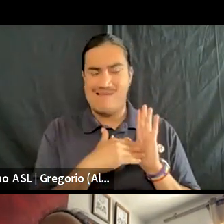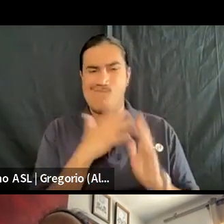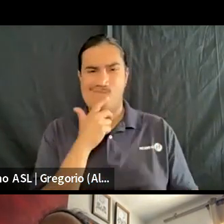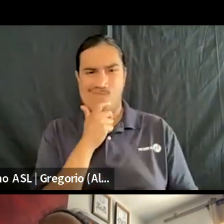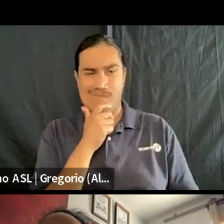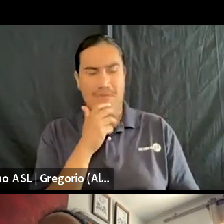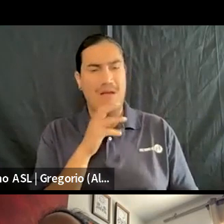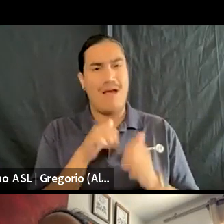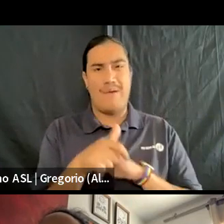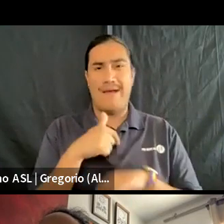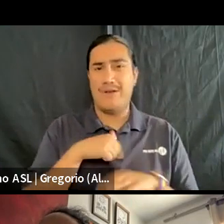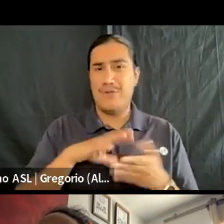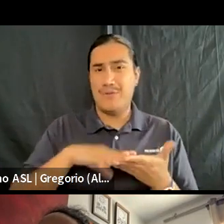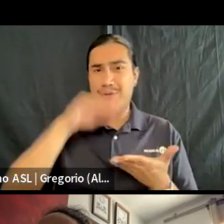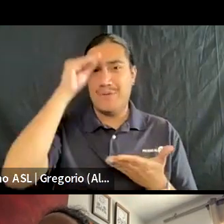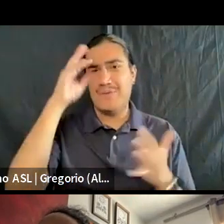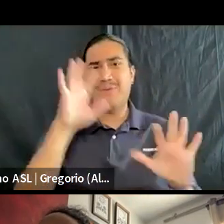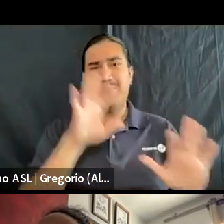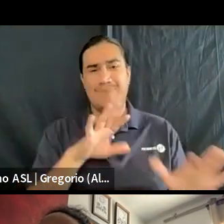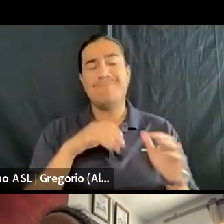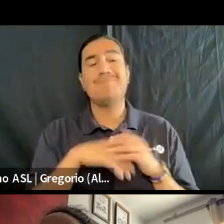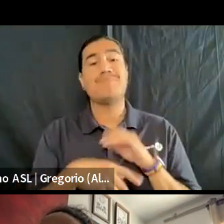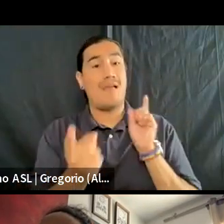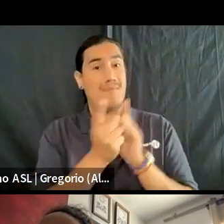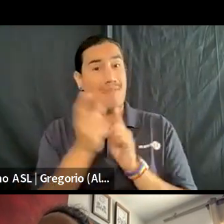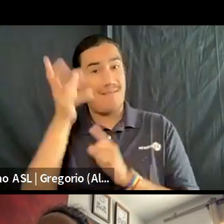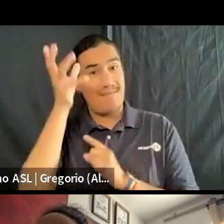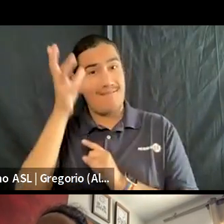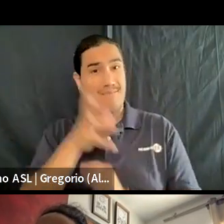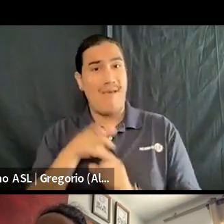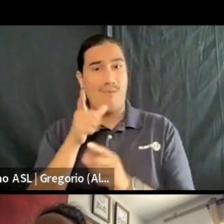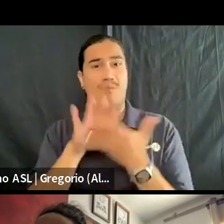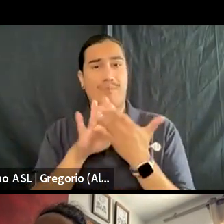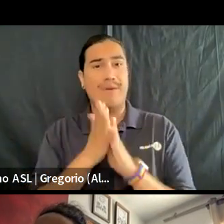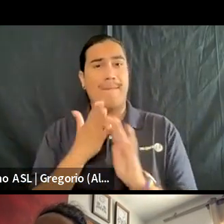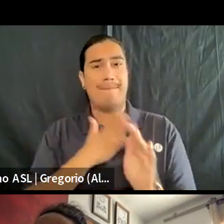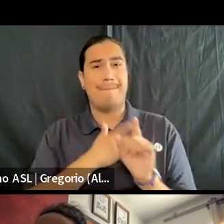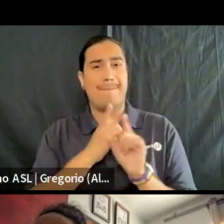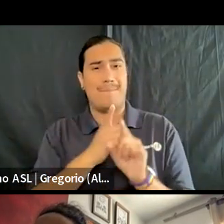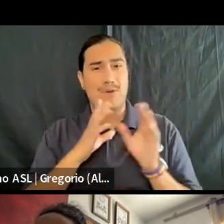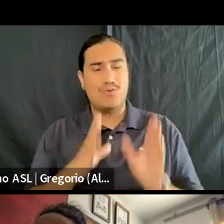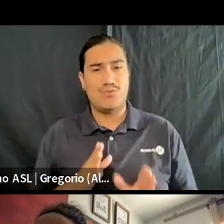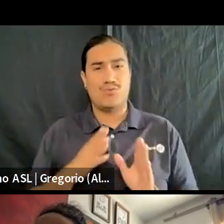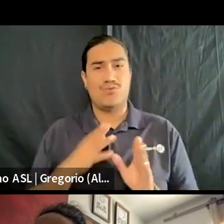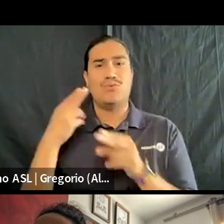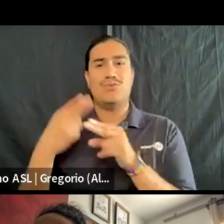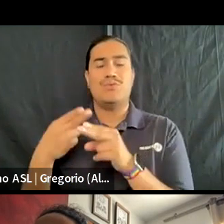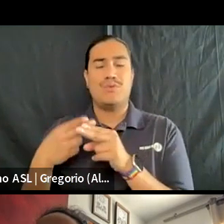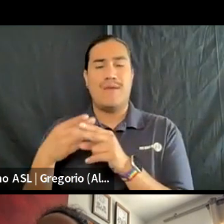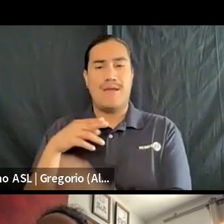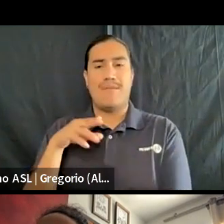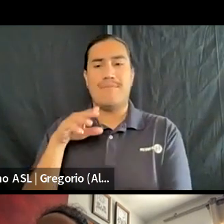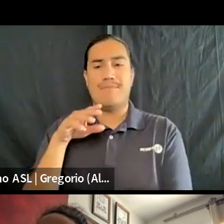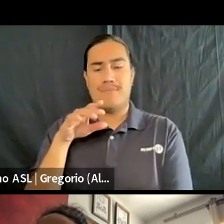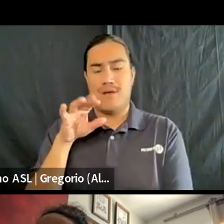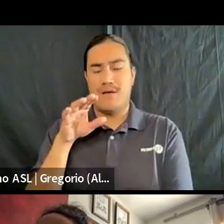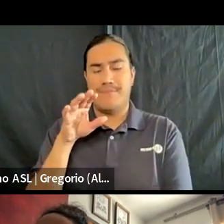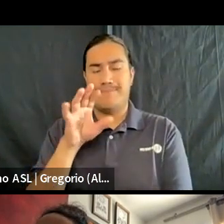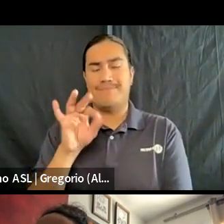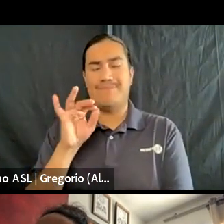I had learned. I met a guy who became a mentor, and his name is Guillermo Gentile, who was